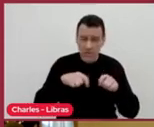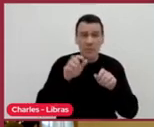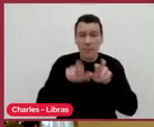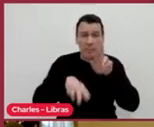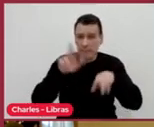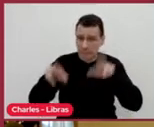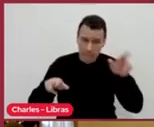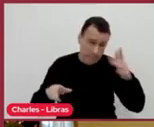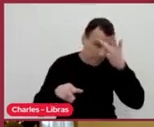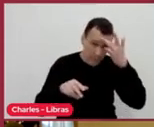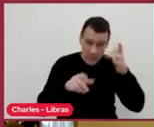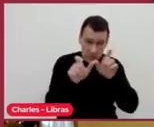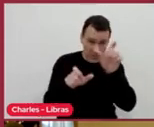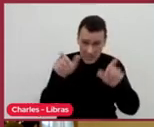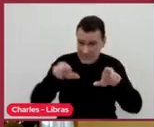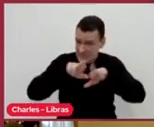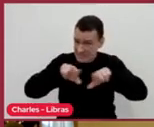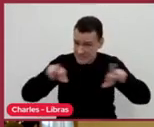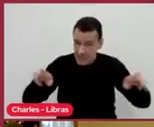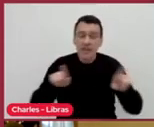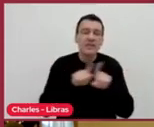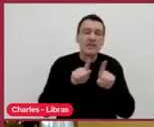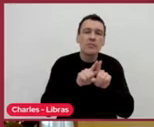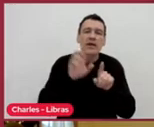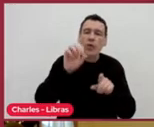multiple accounts, one for each